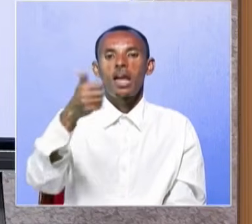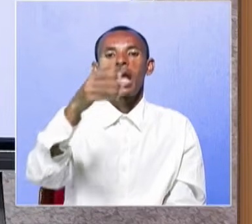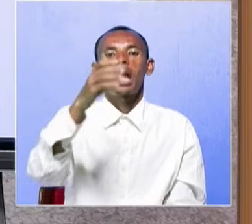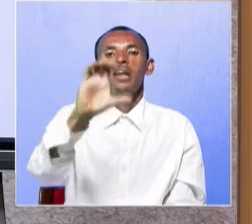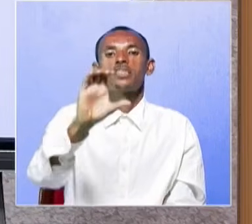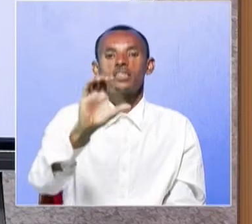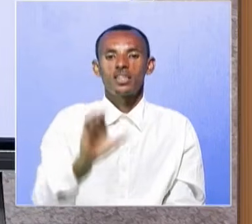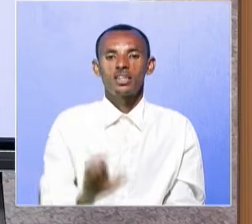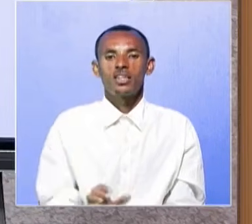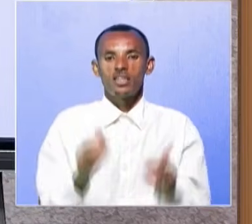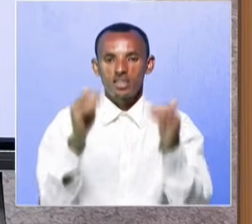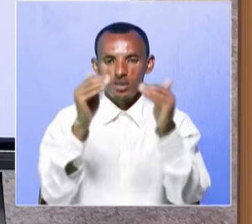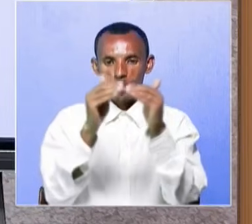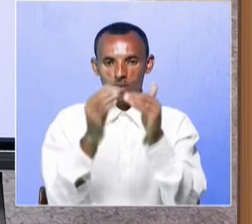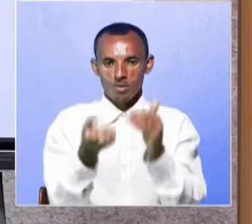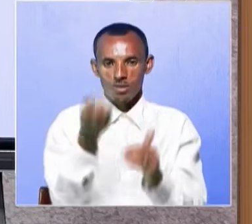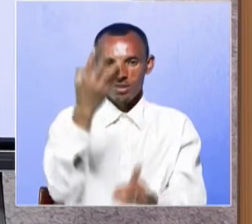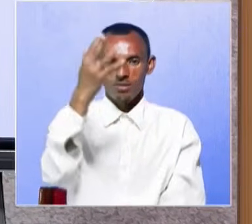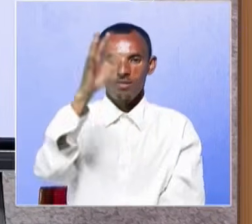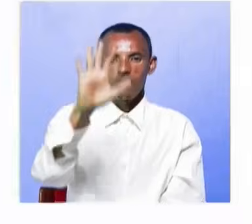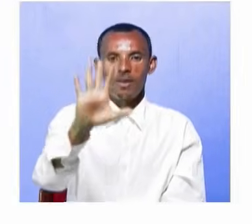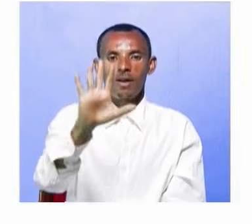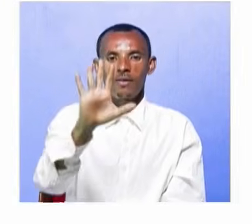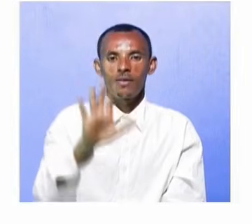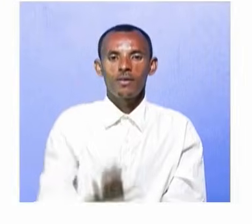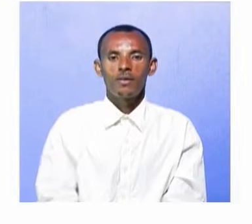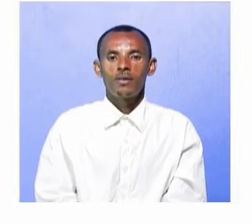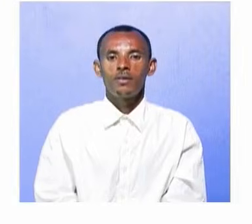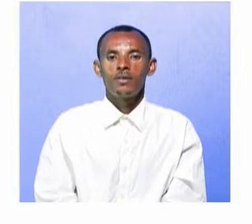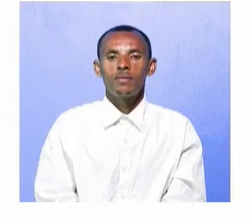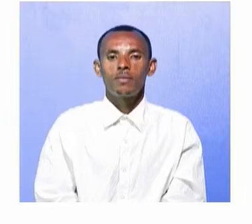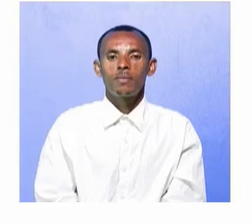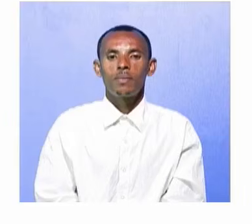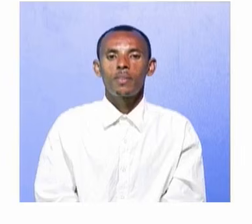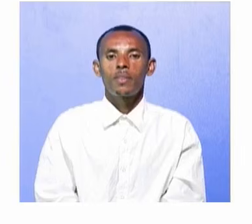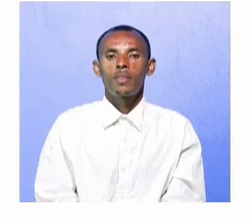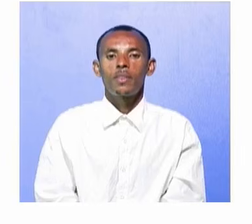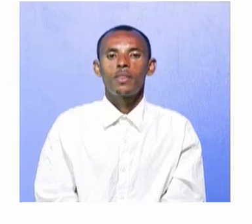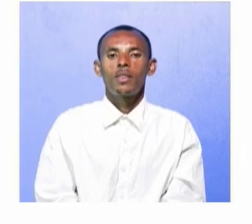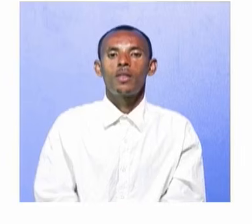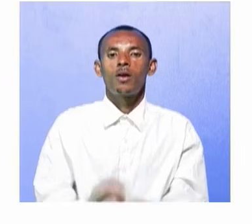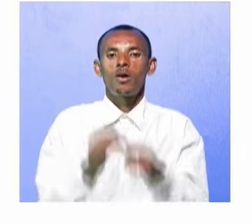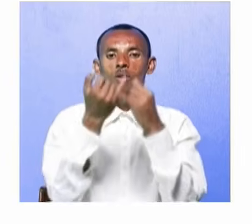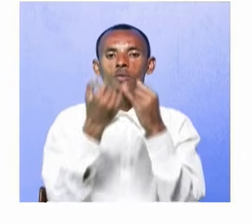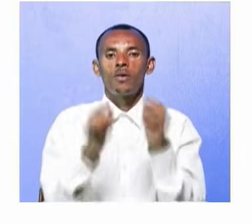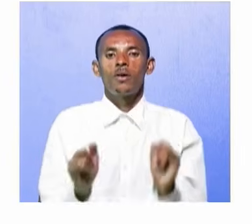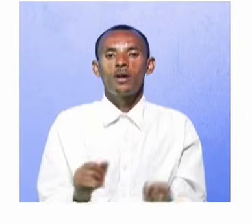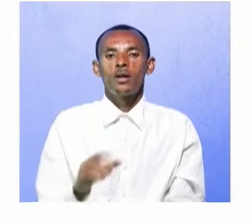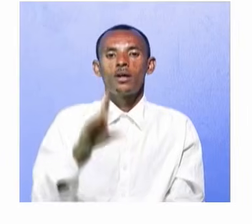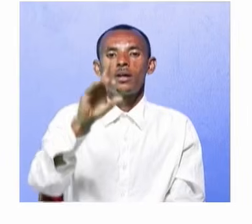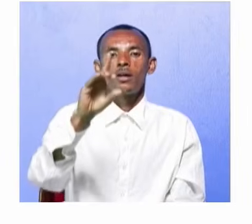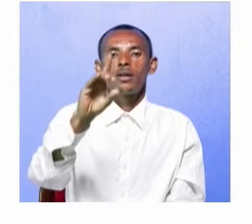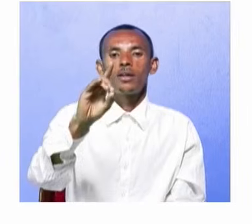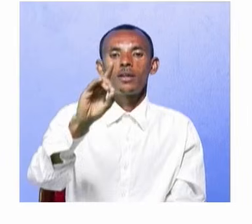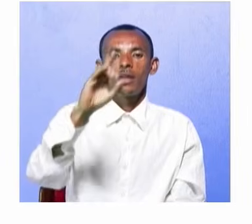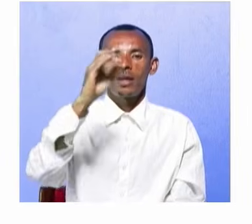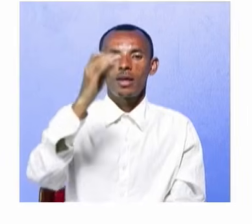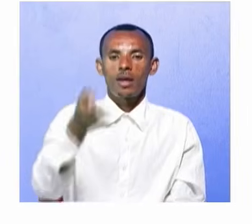is 5, AC is 5 over